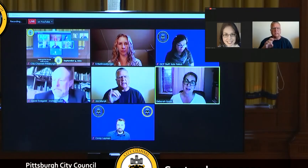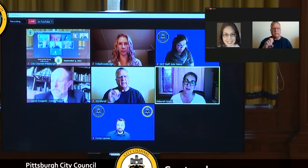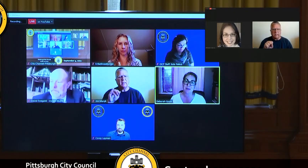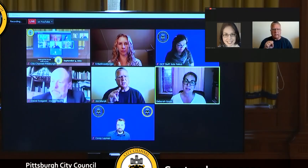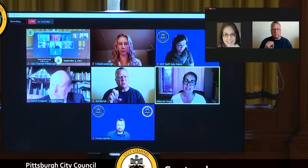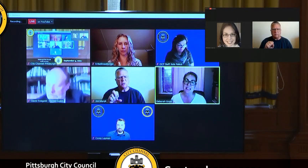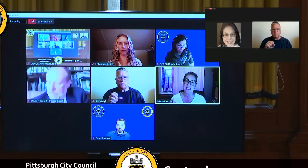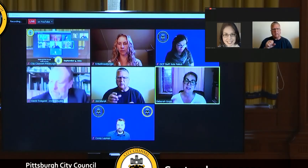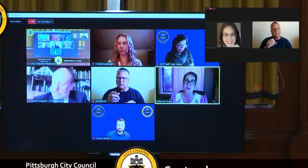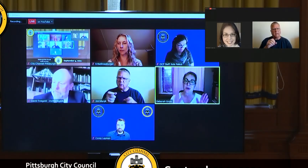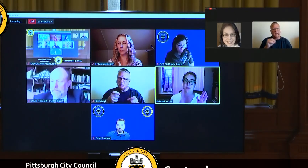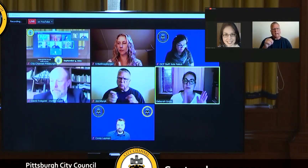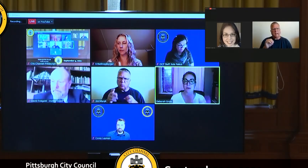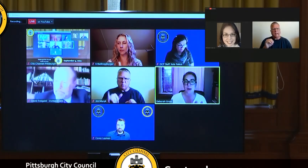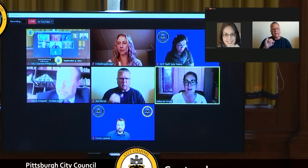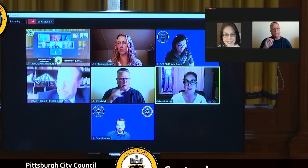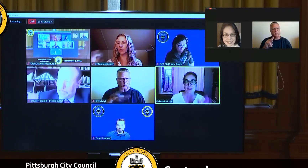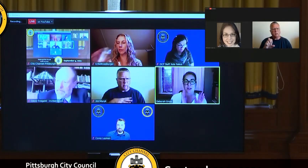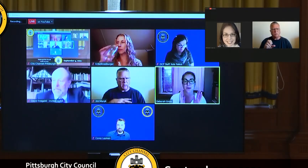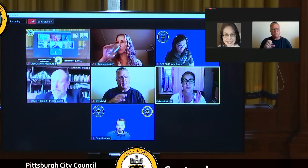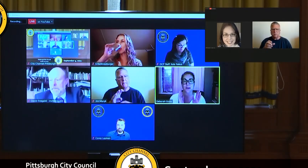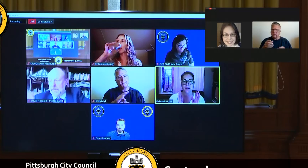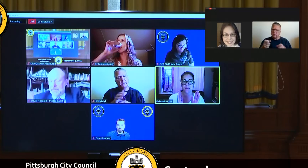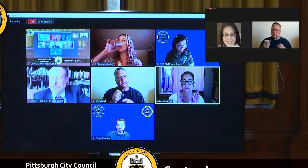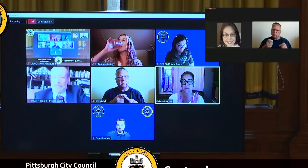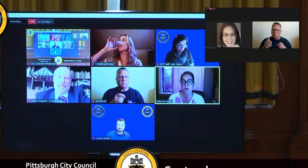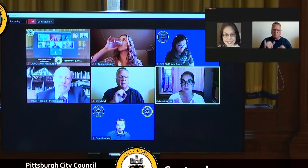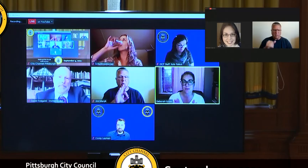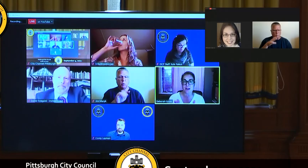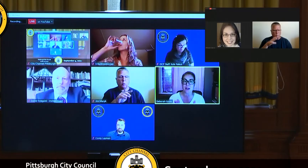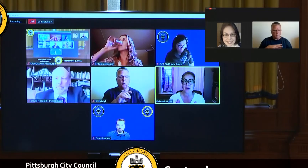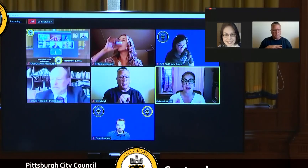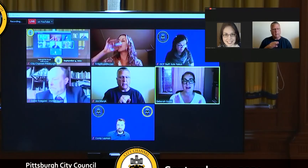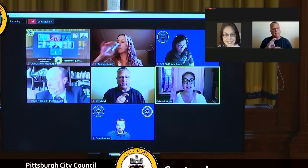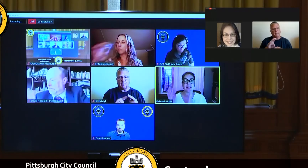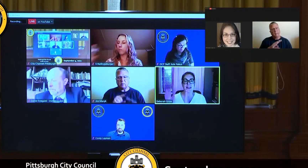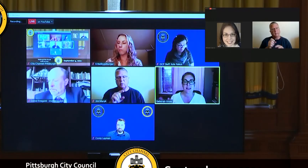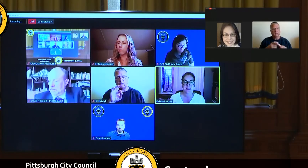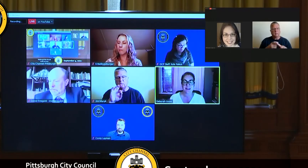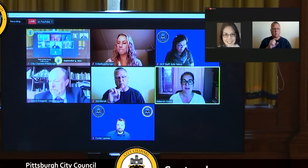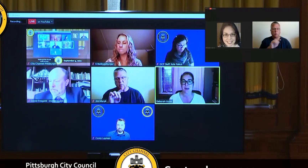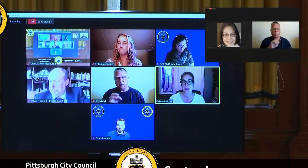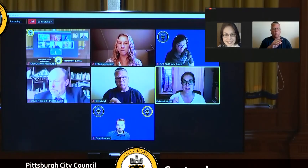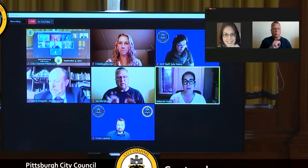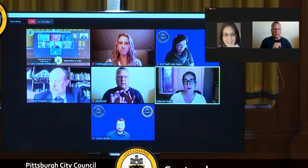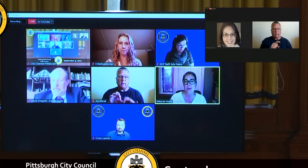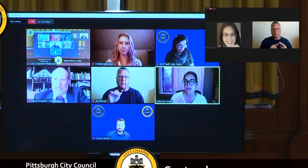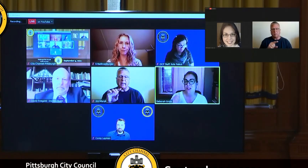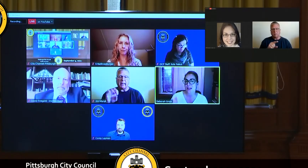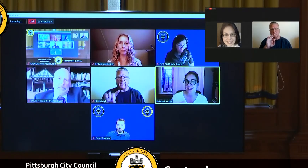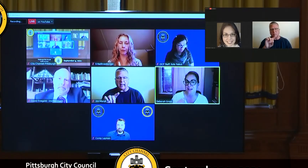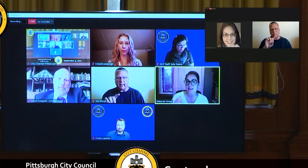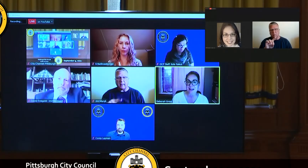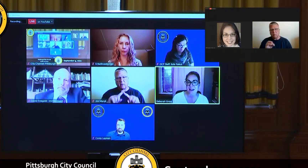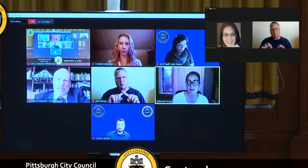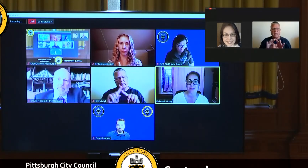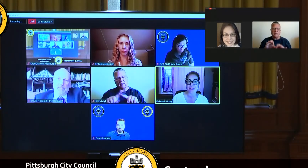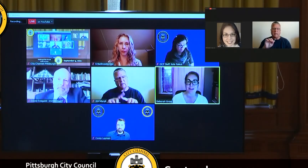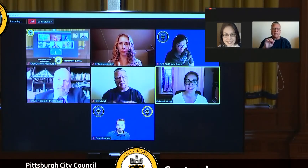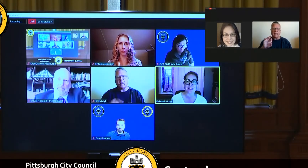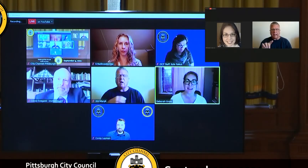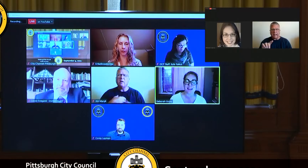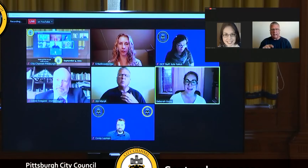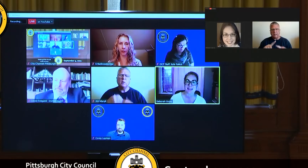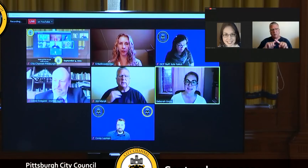in business. So from crafts to like food value added preparation. I'm always wishing I could sign up for